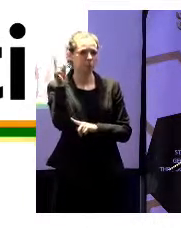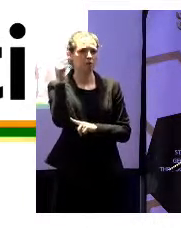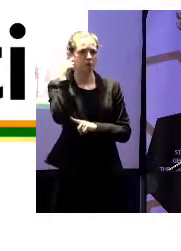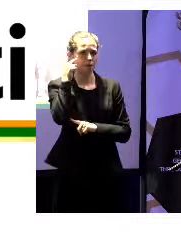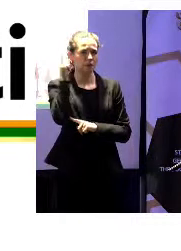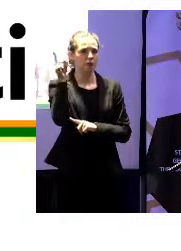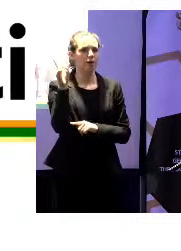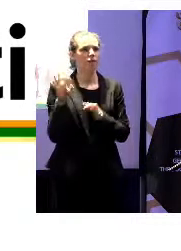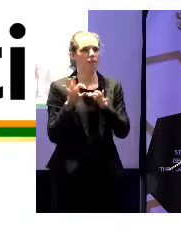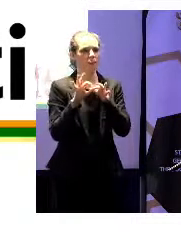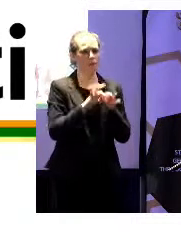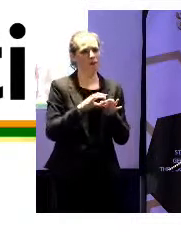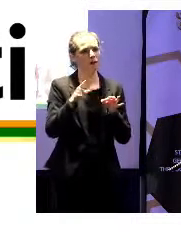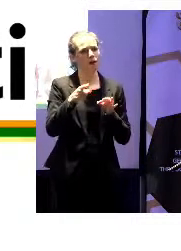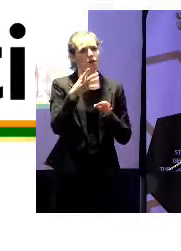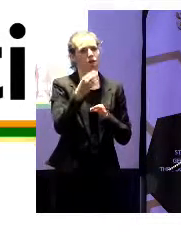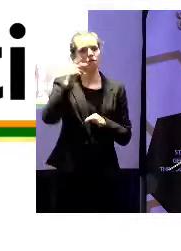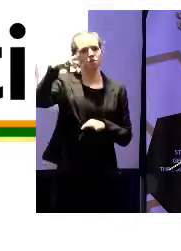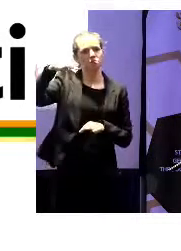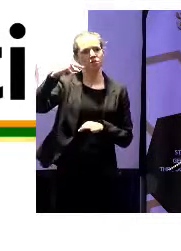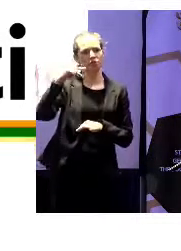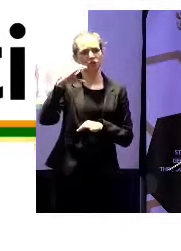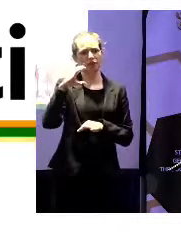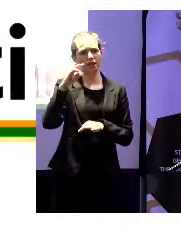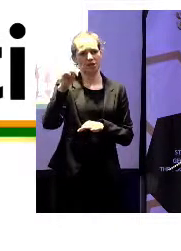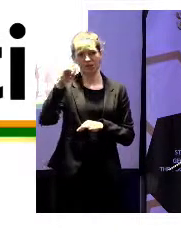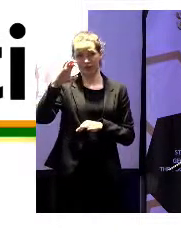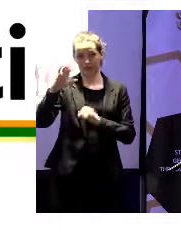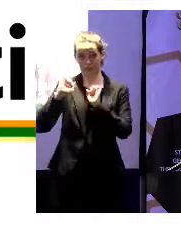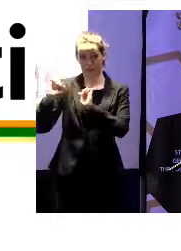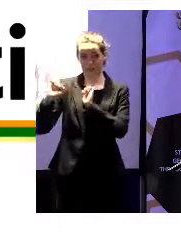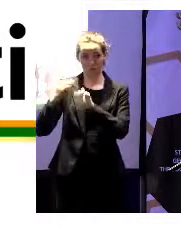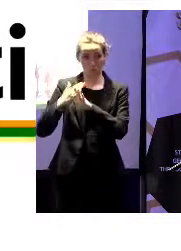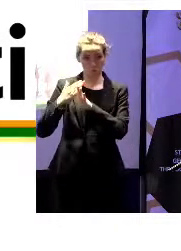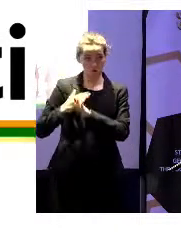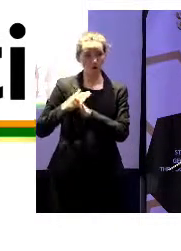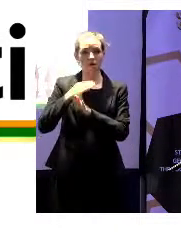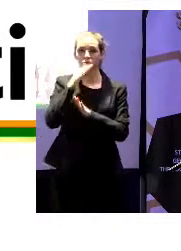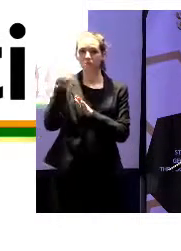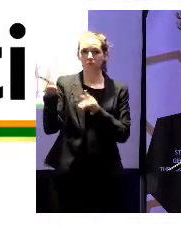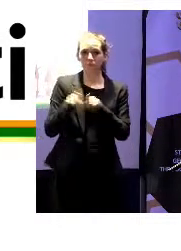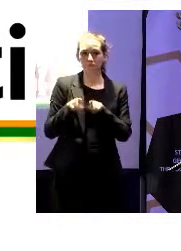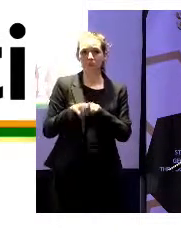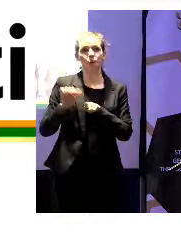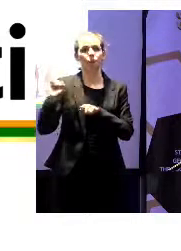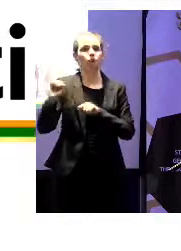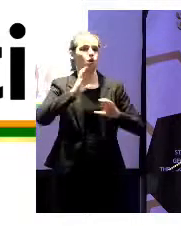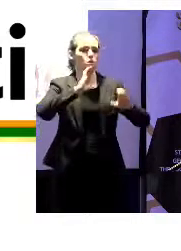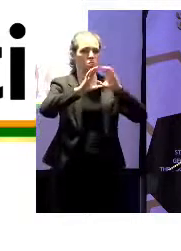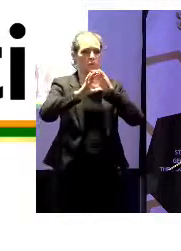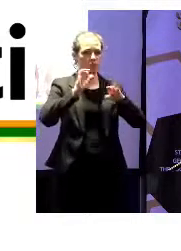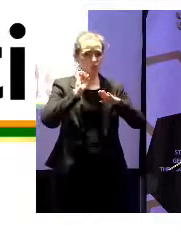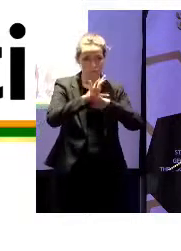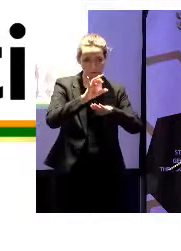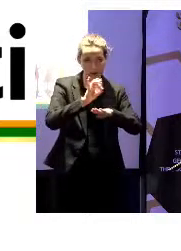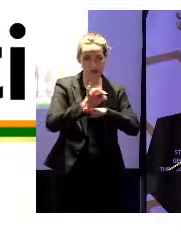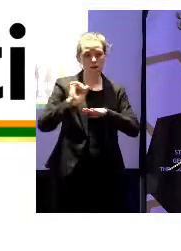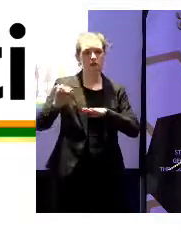due diligence to PGNCs, and advise on the development of communication material